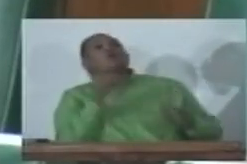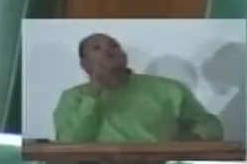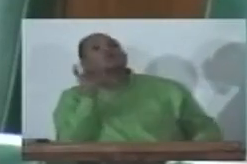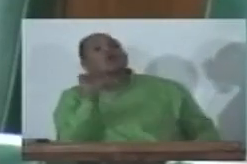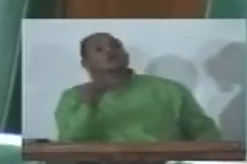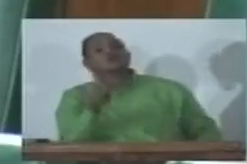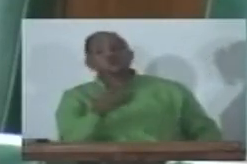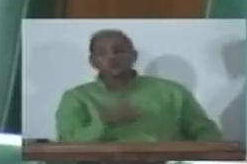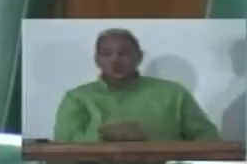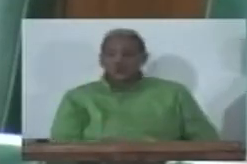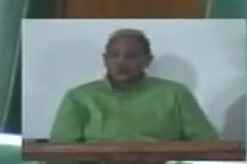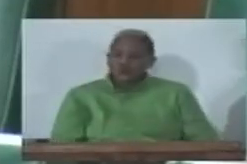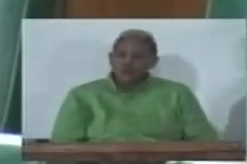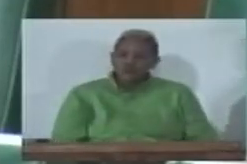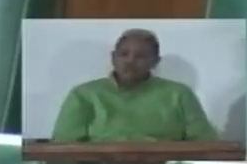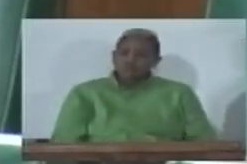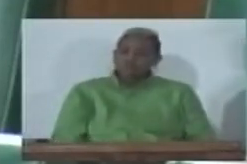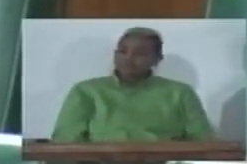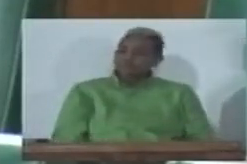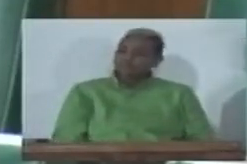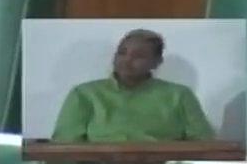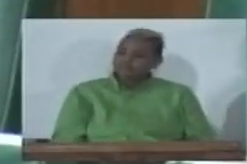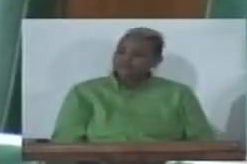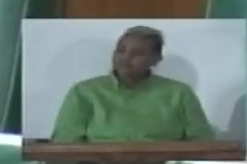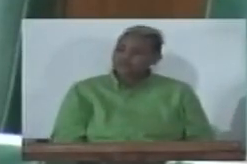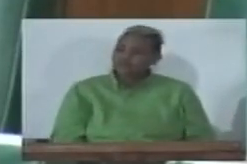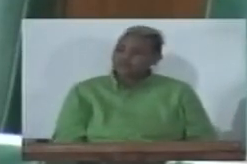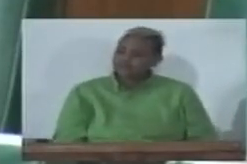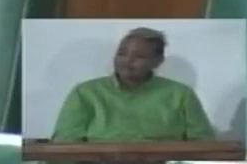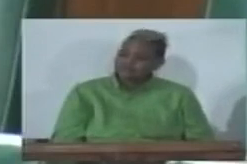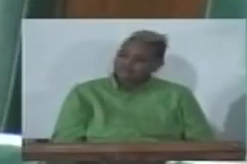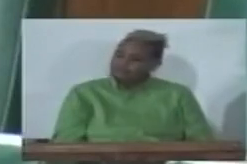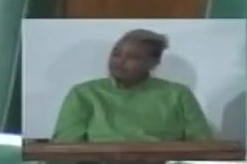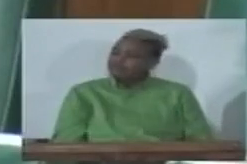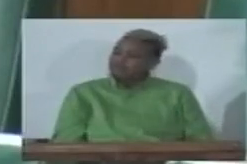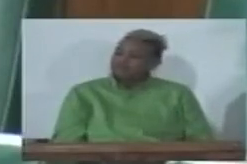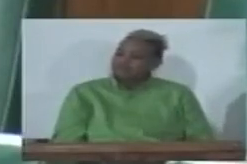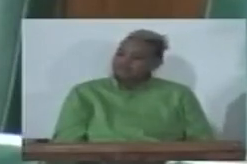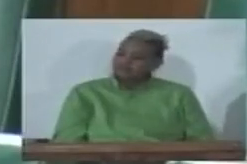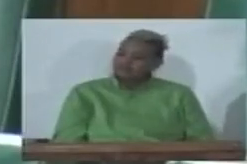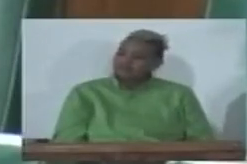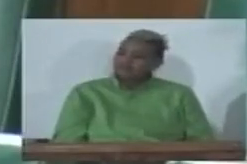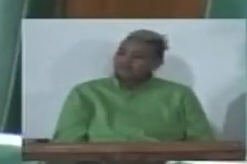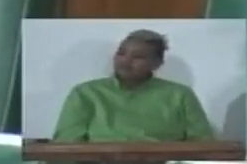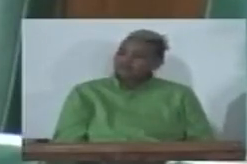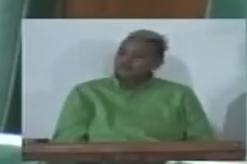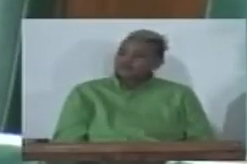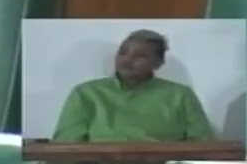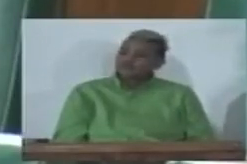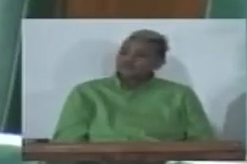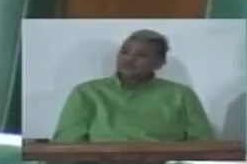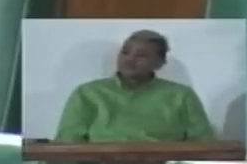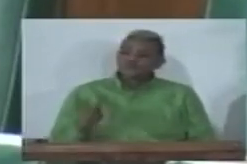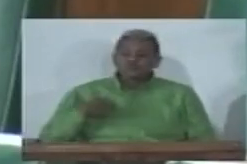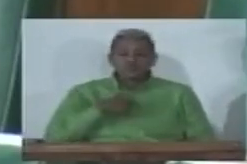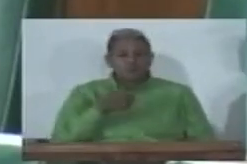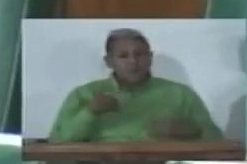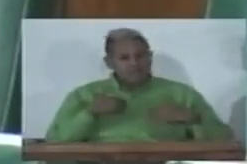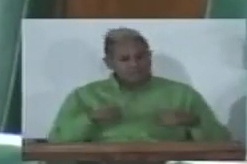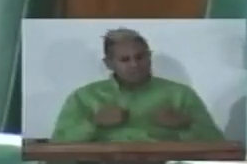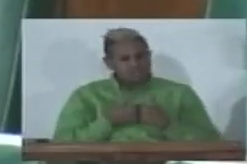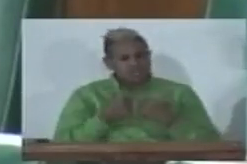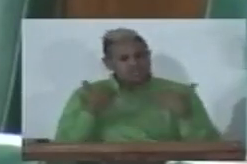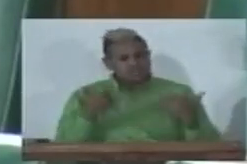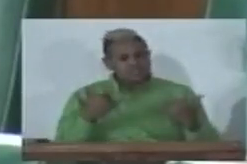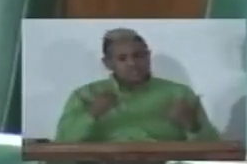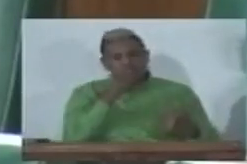Let us start at home with that promotion. So we have challenges today, not only